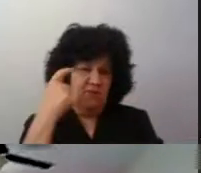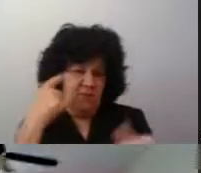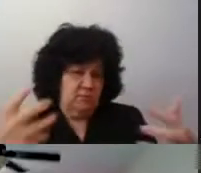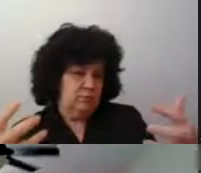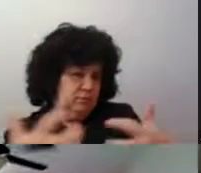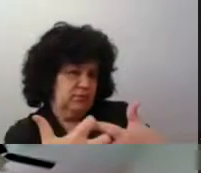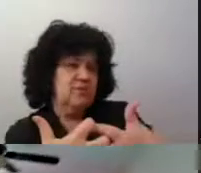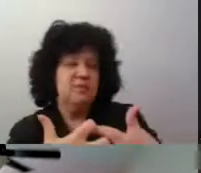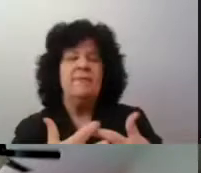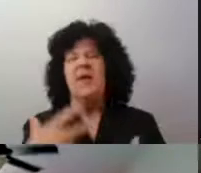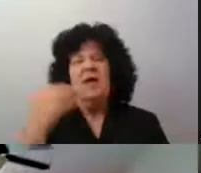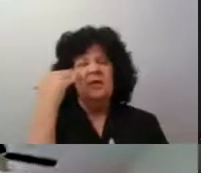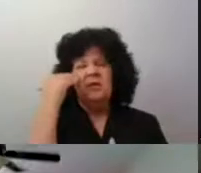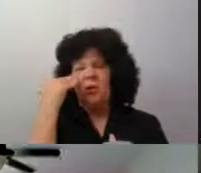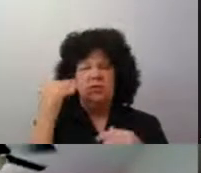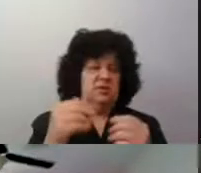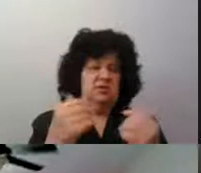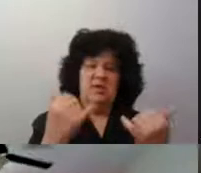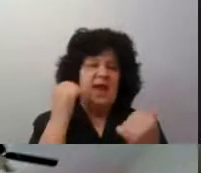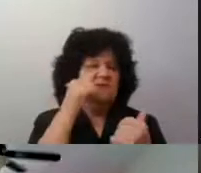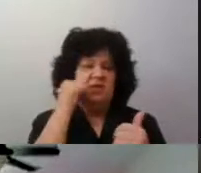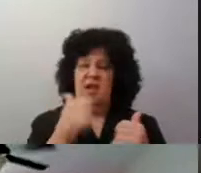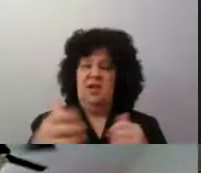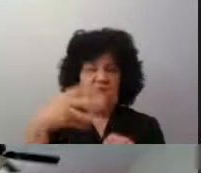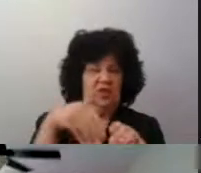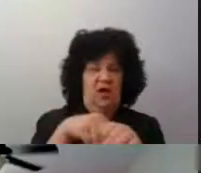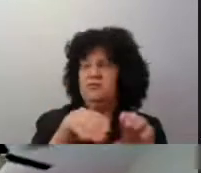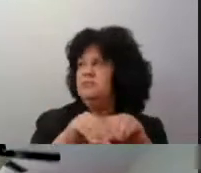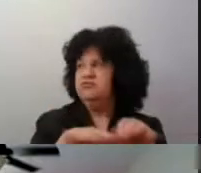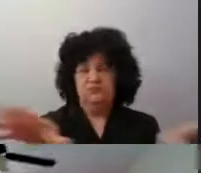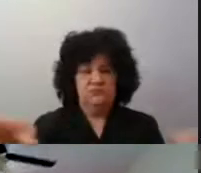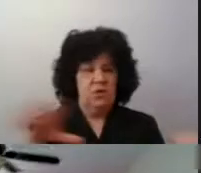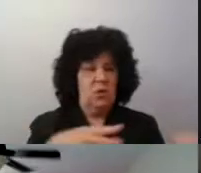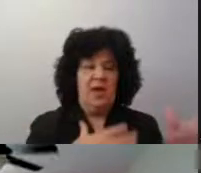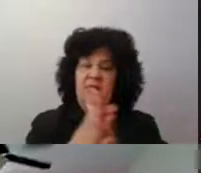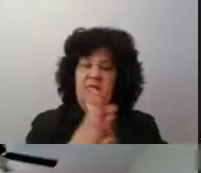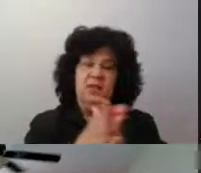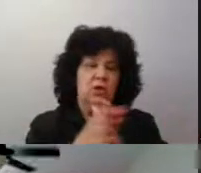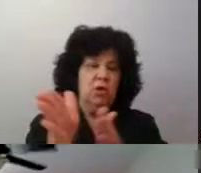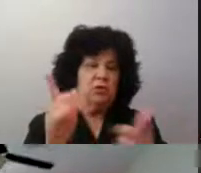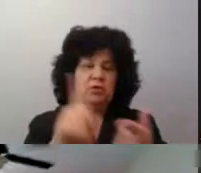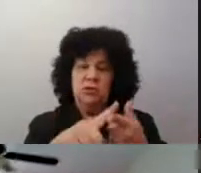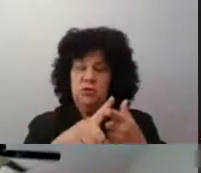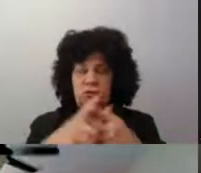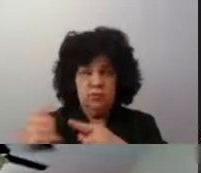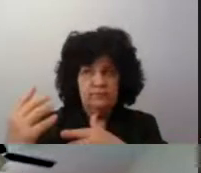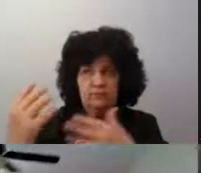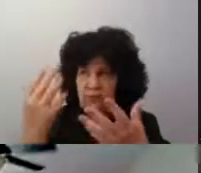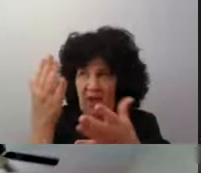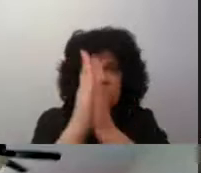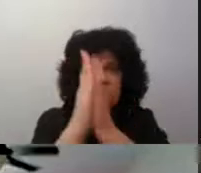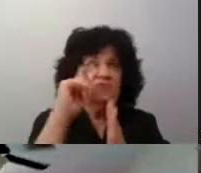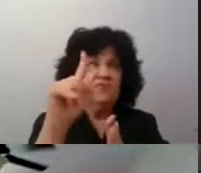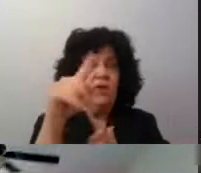country every day. We are eager to advance on the important work ahead of seeking public input, fostering ideas, and